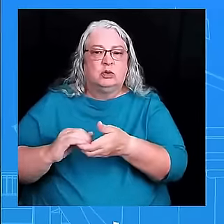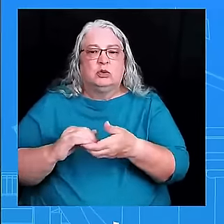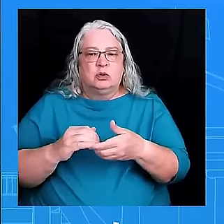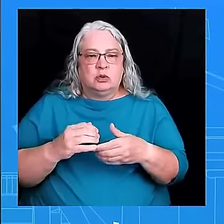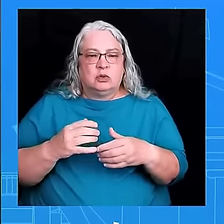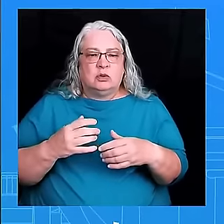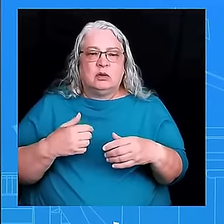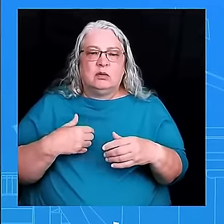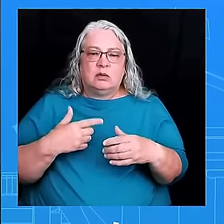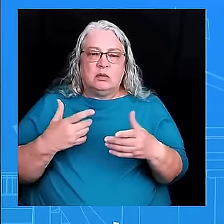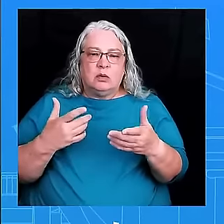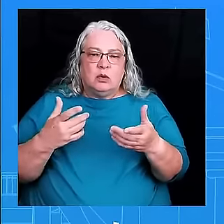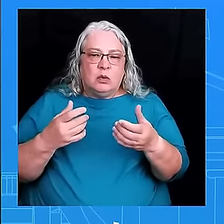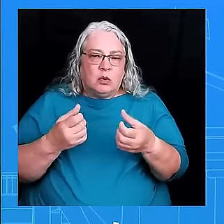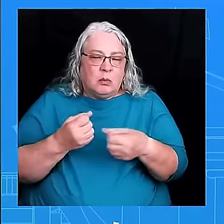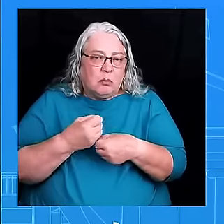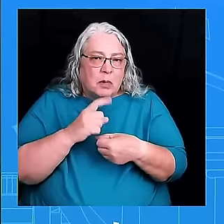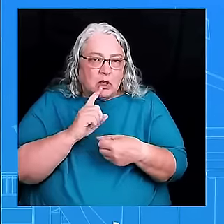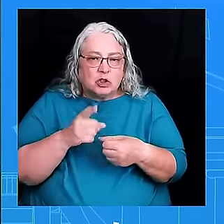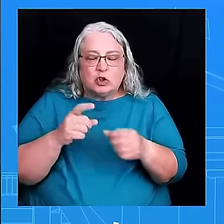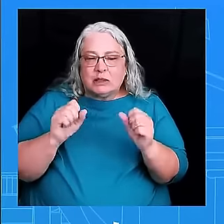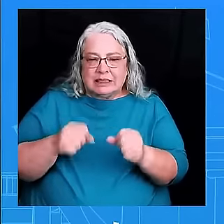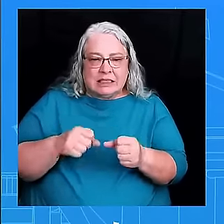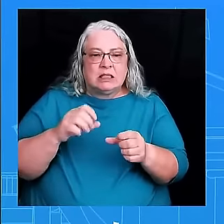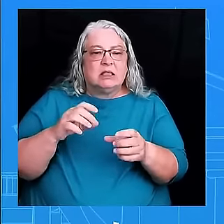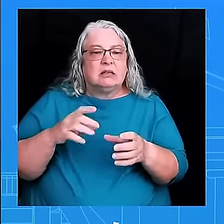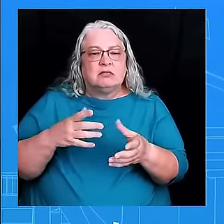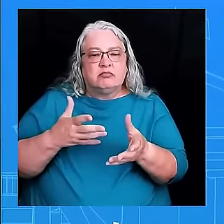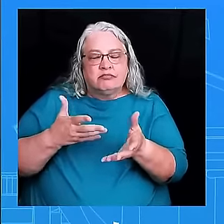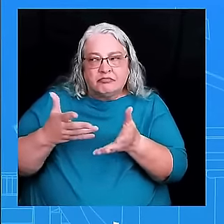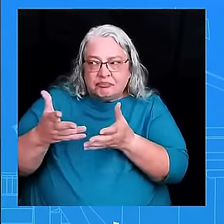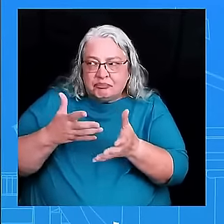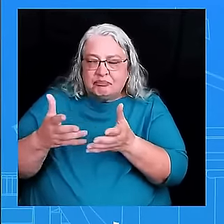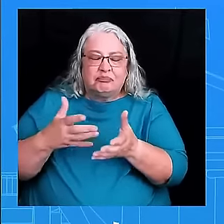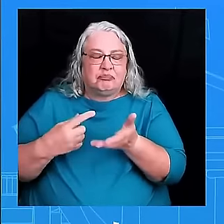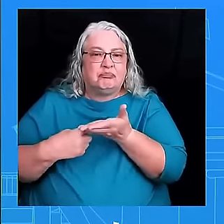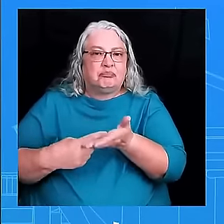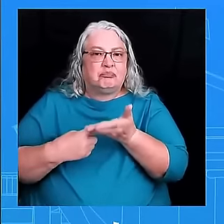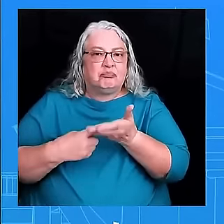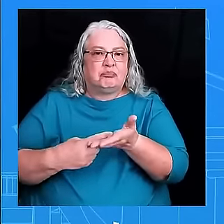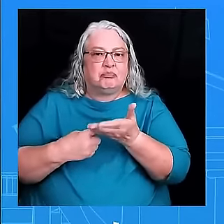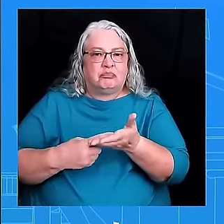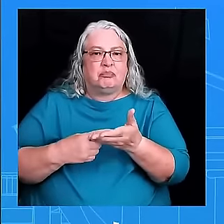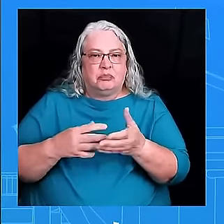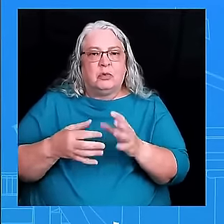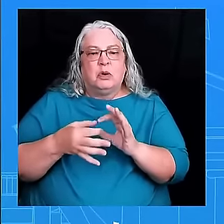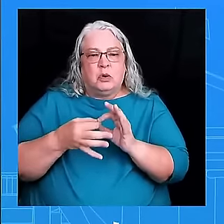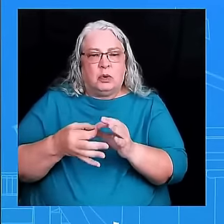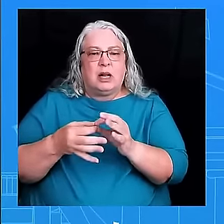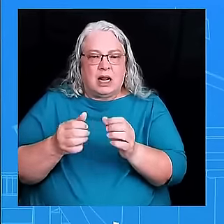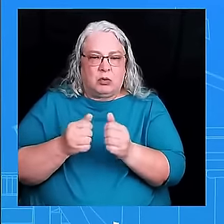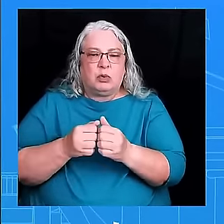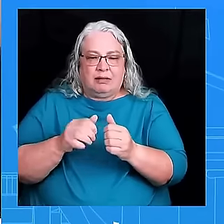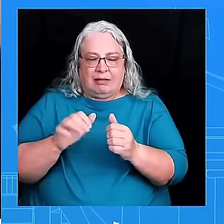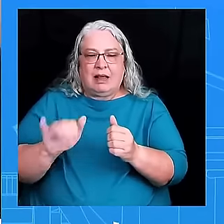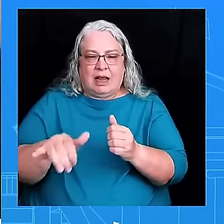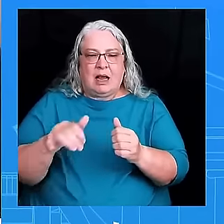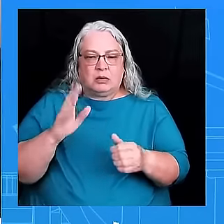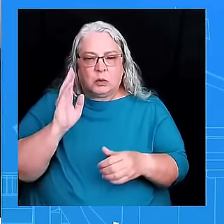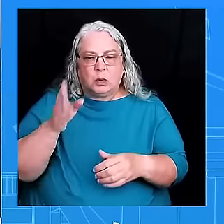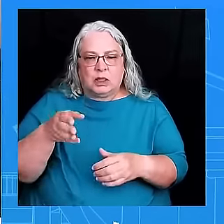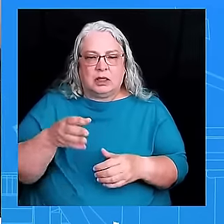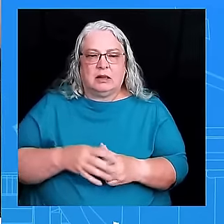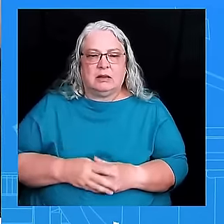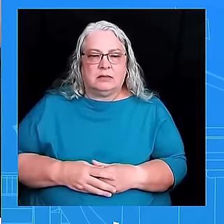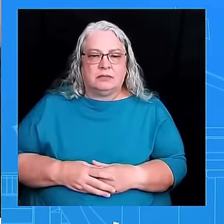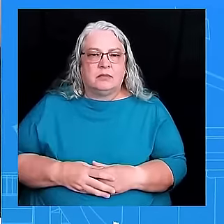Last question. Yeah. Thank you, Jake. Can you just confirm that no money was exchanged, no sanctions were loosened to